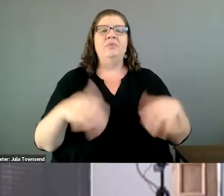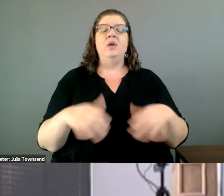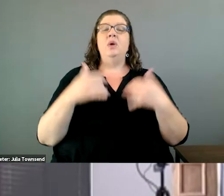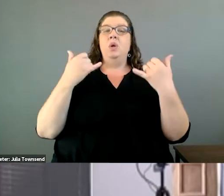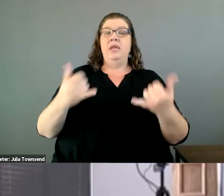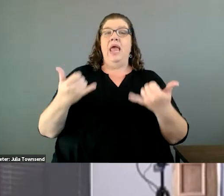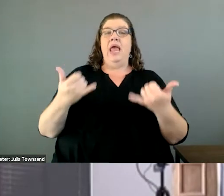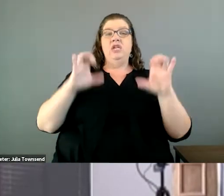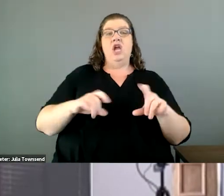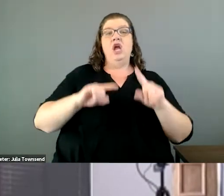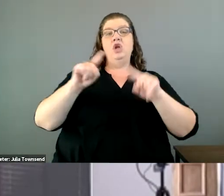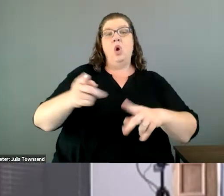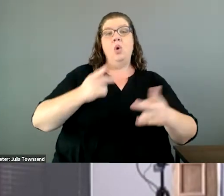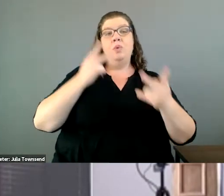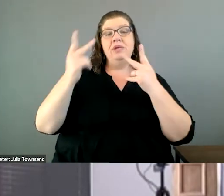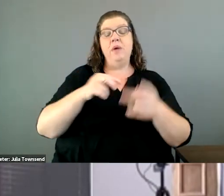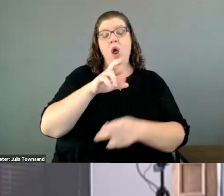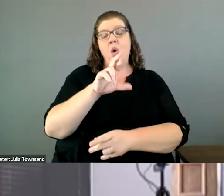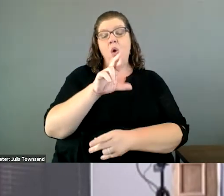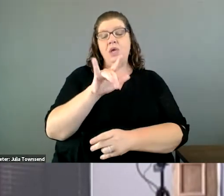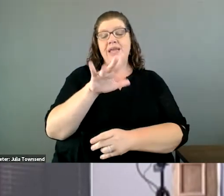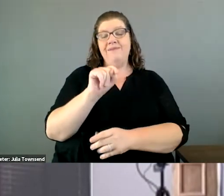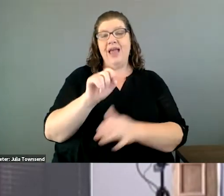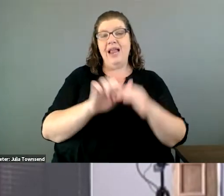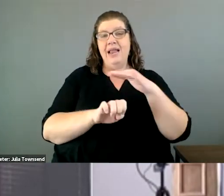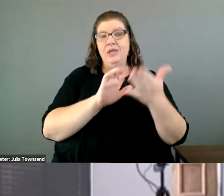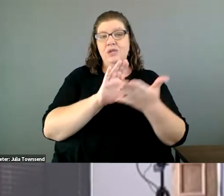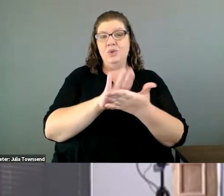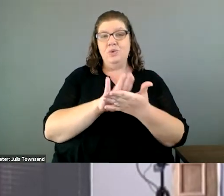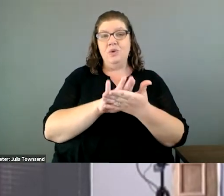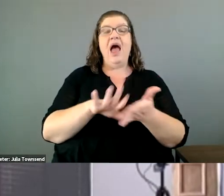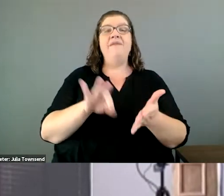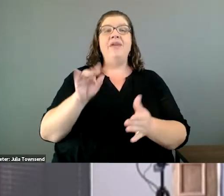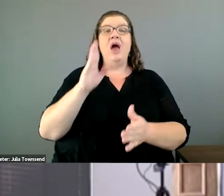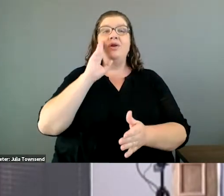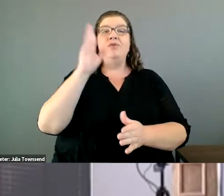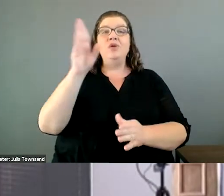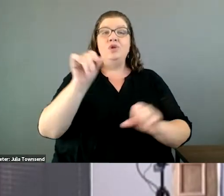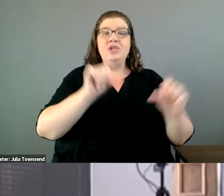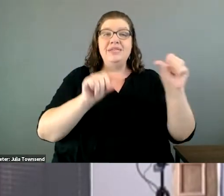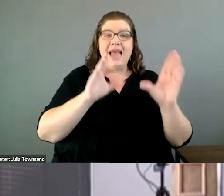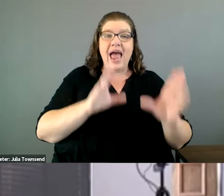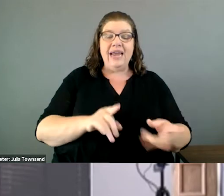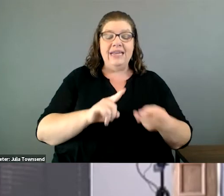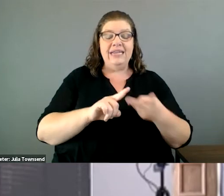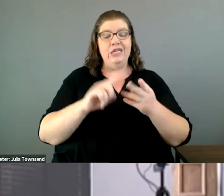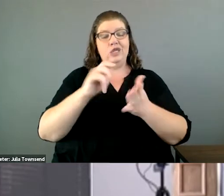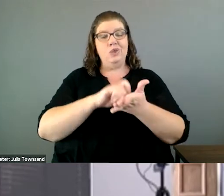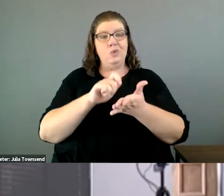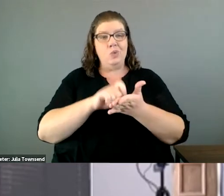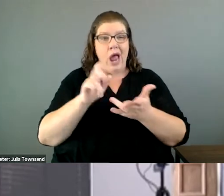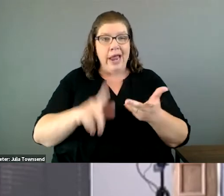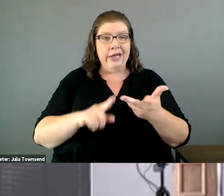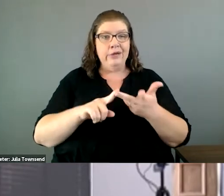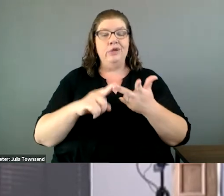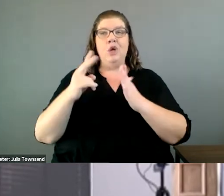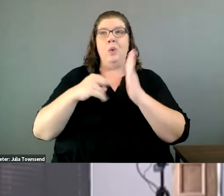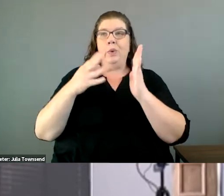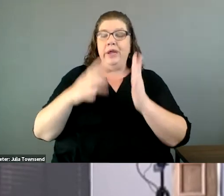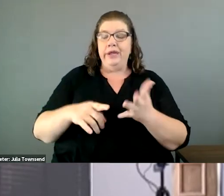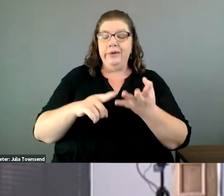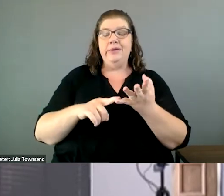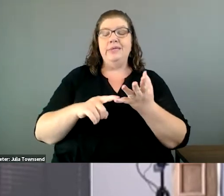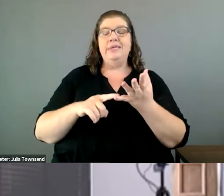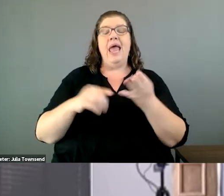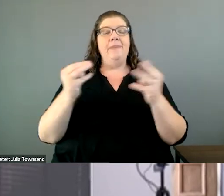visit Roosevelt Elementary, where I found future scientists, writers, readers, and mathematicians collecting data